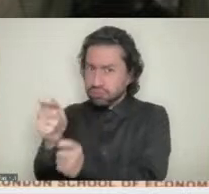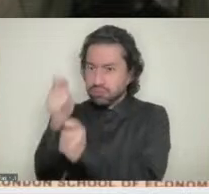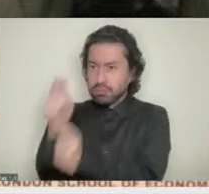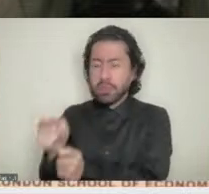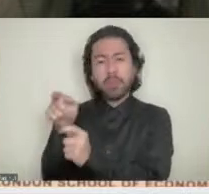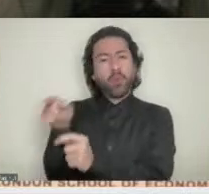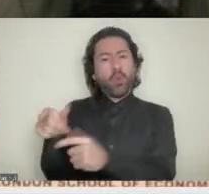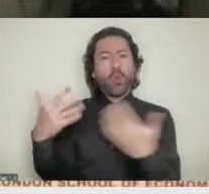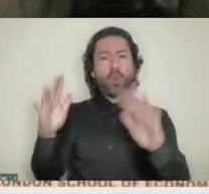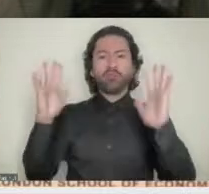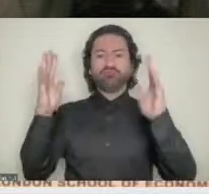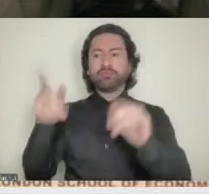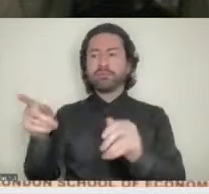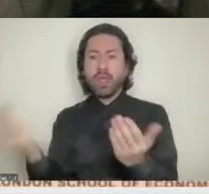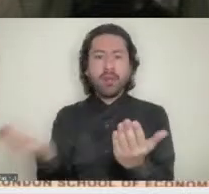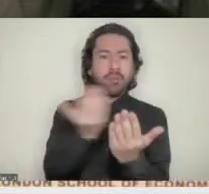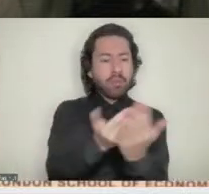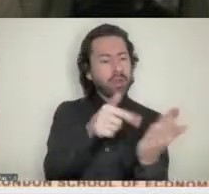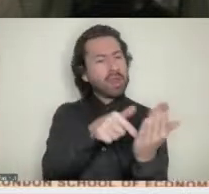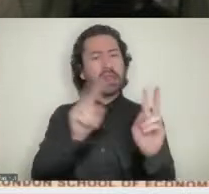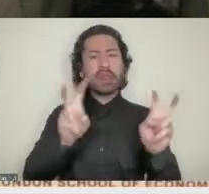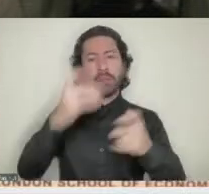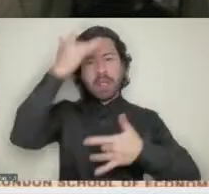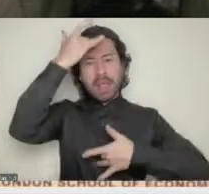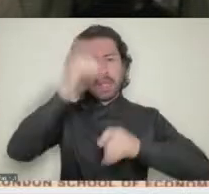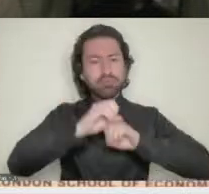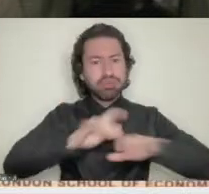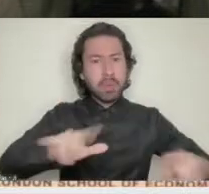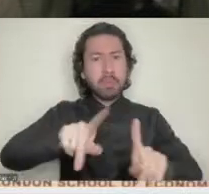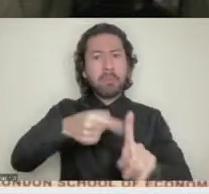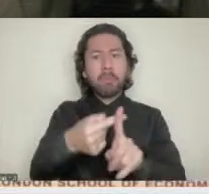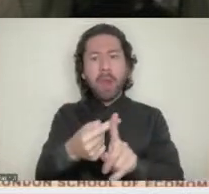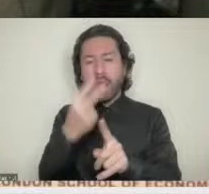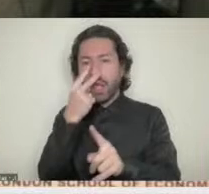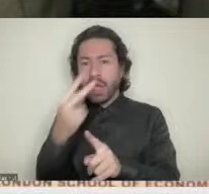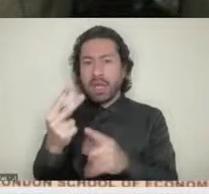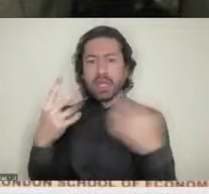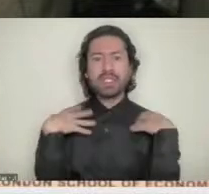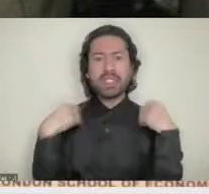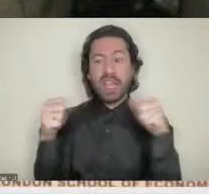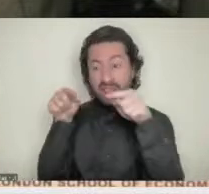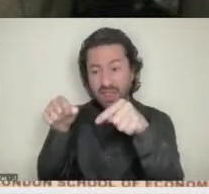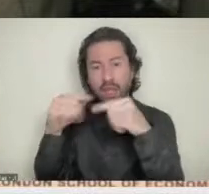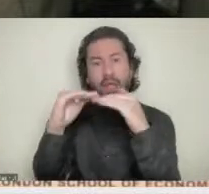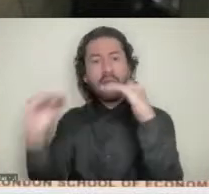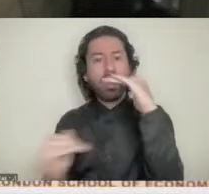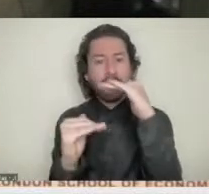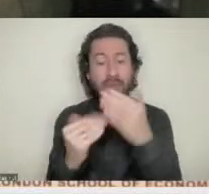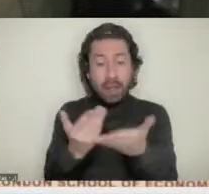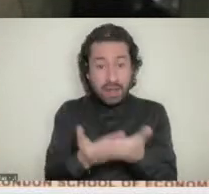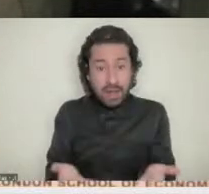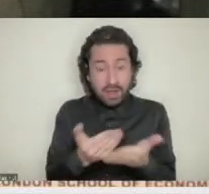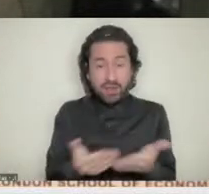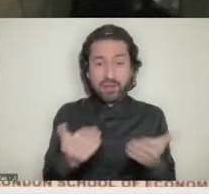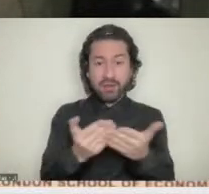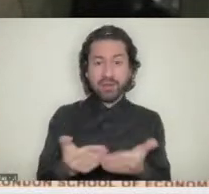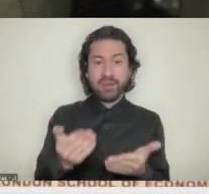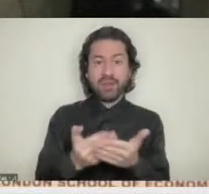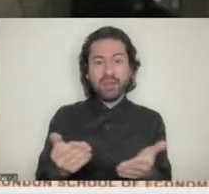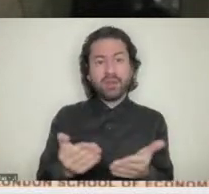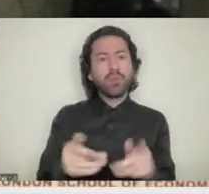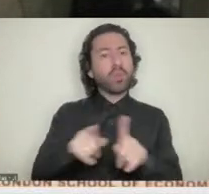different recognitions for his contribution to epidemiology and to studies relative to inequality in health.